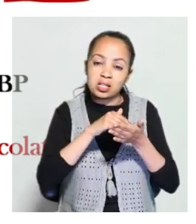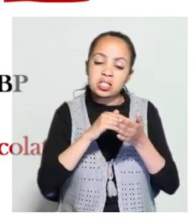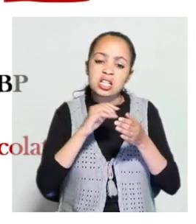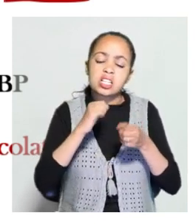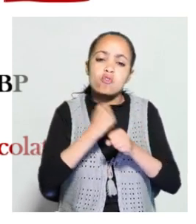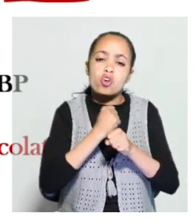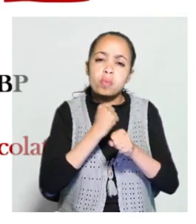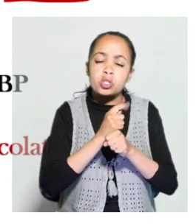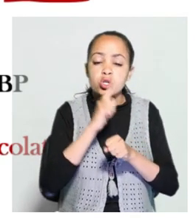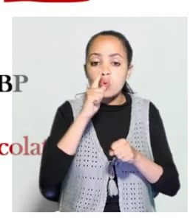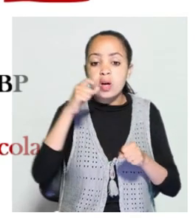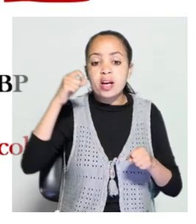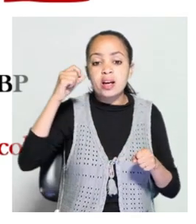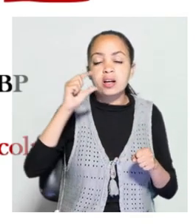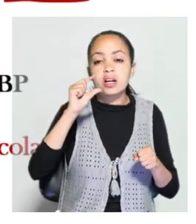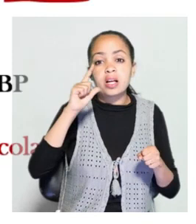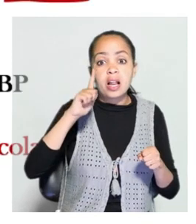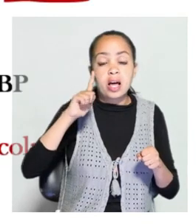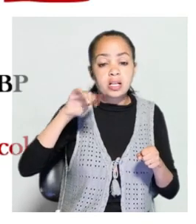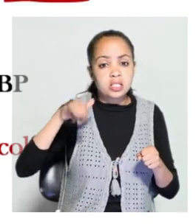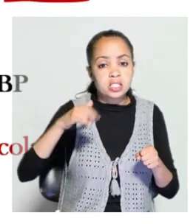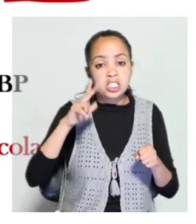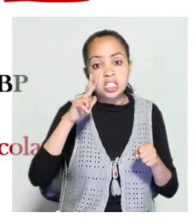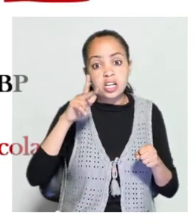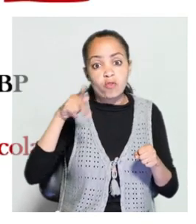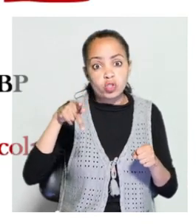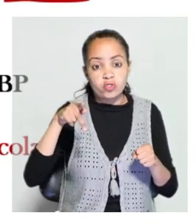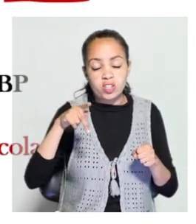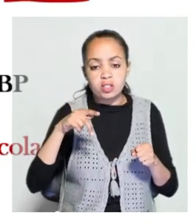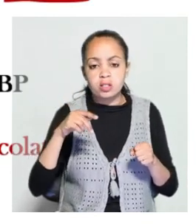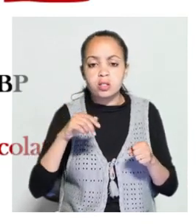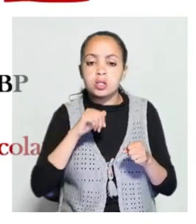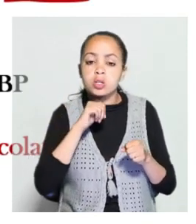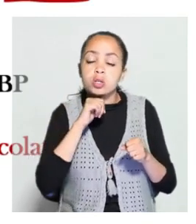a formation of 1-glycyrrhizphosphate instead of